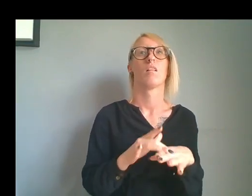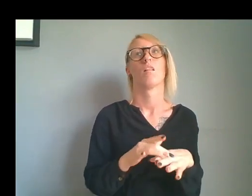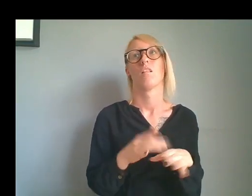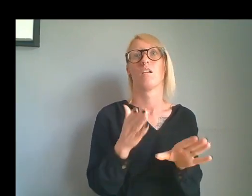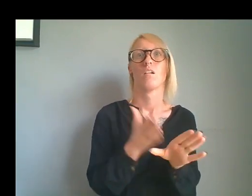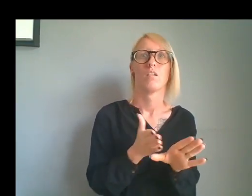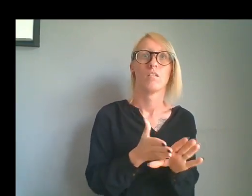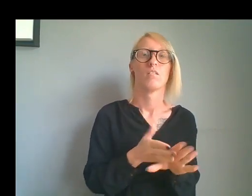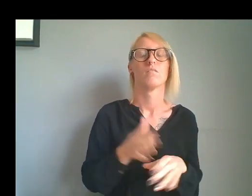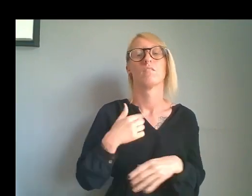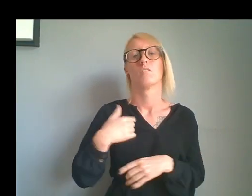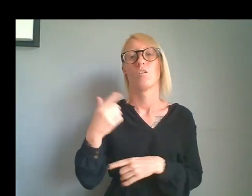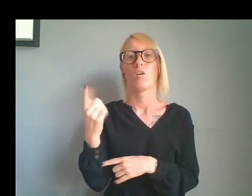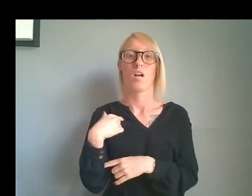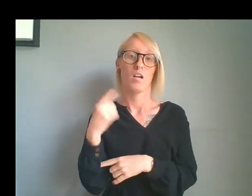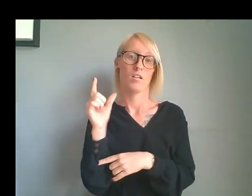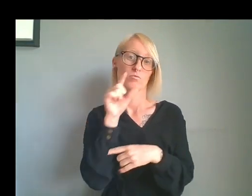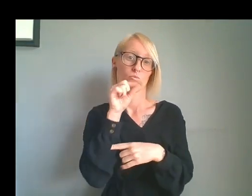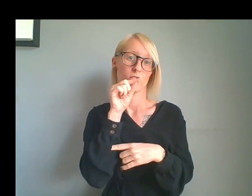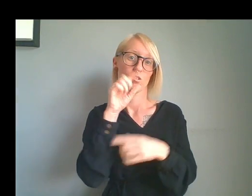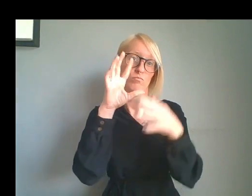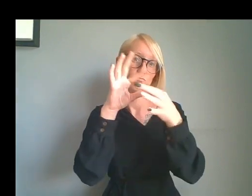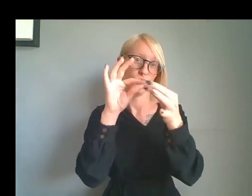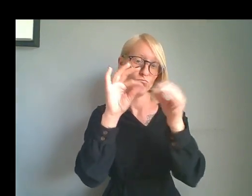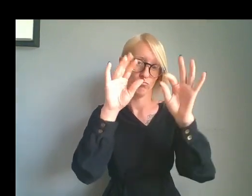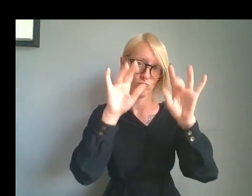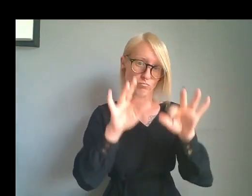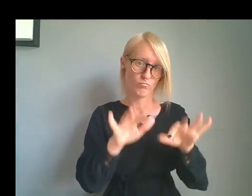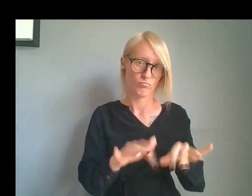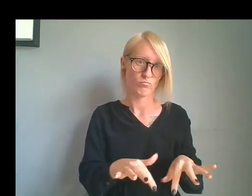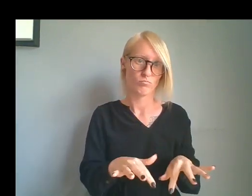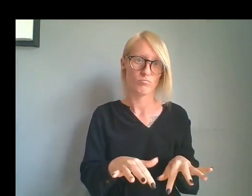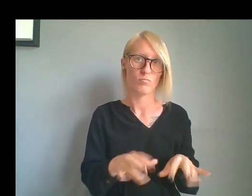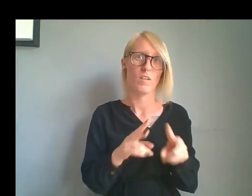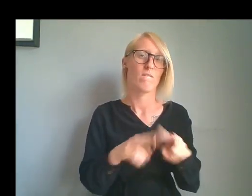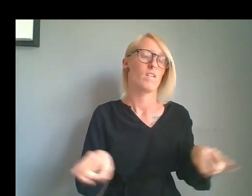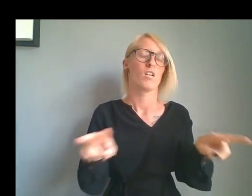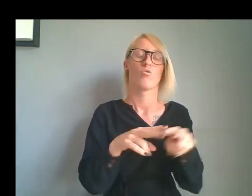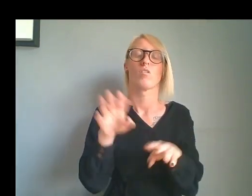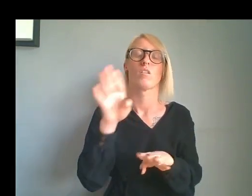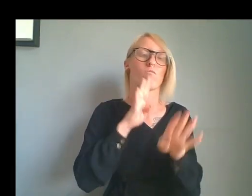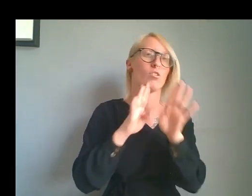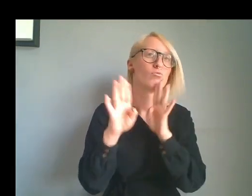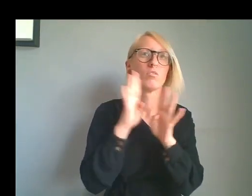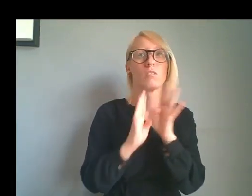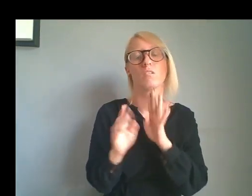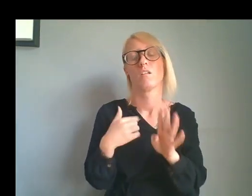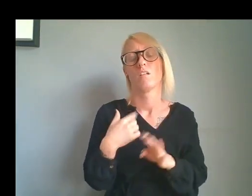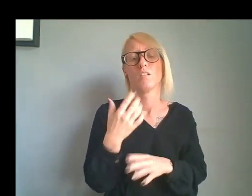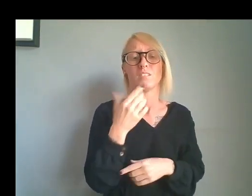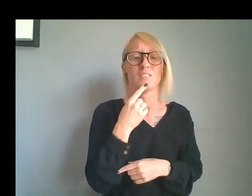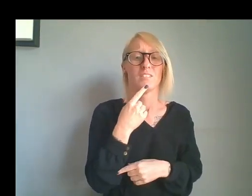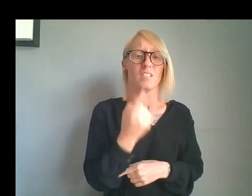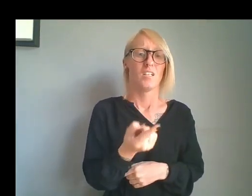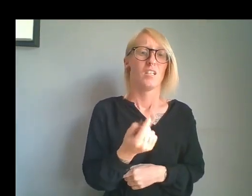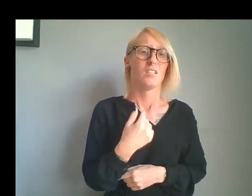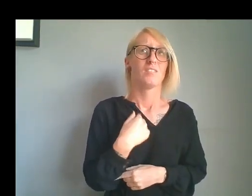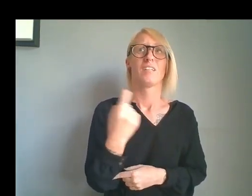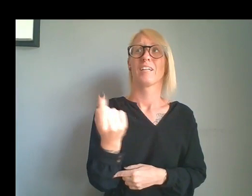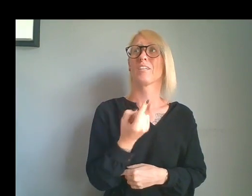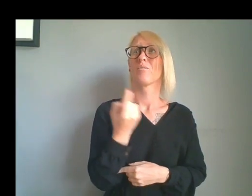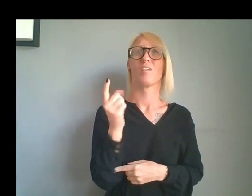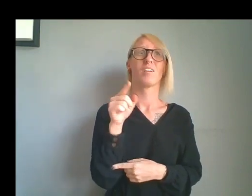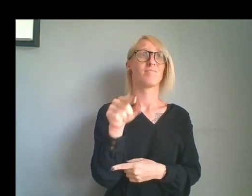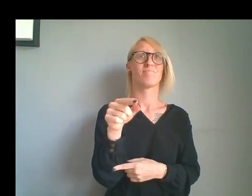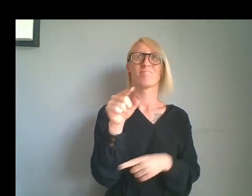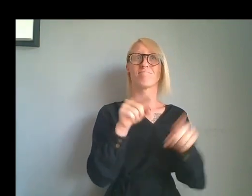really thinking. I thought, all right, Tina, this is going public. Let's tone it down. I was very frustrated, and I just said, does anyone know how